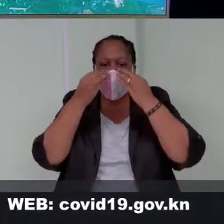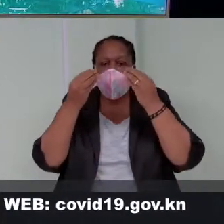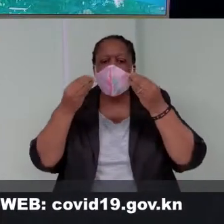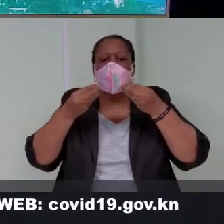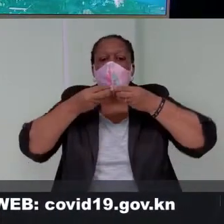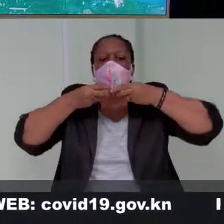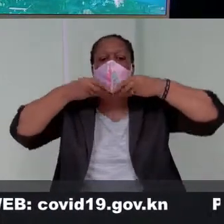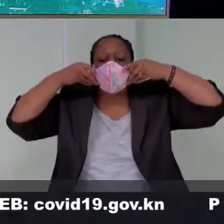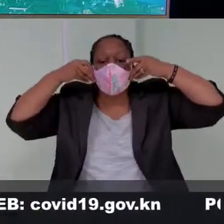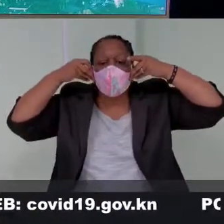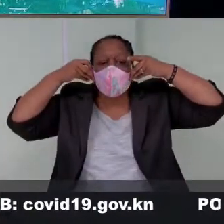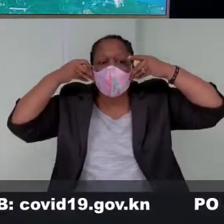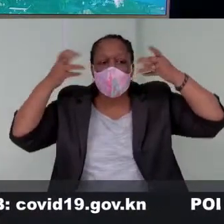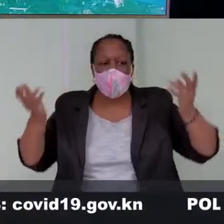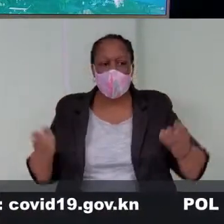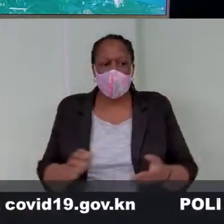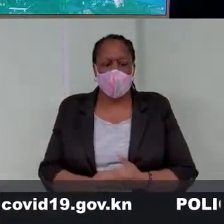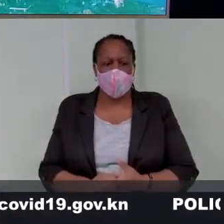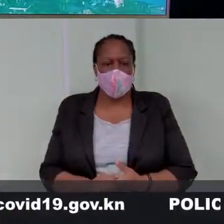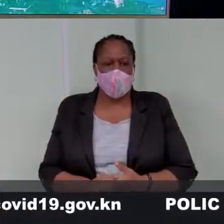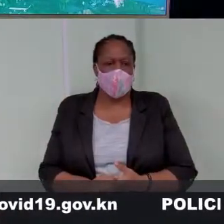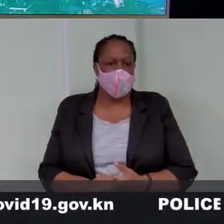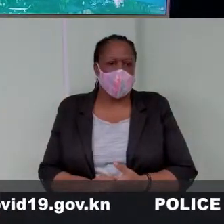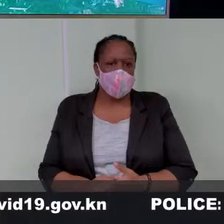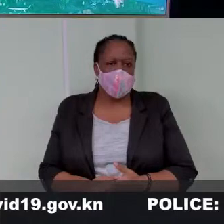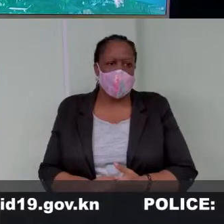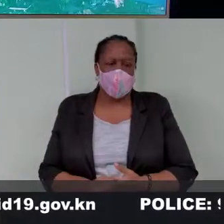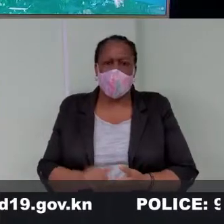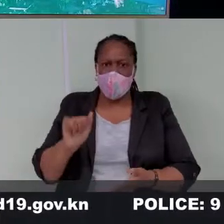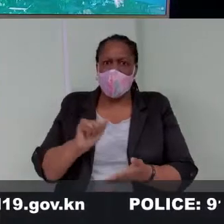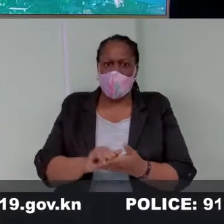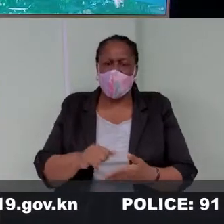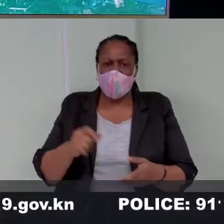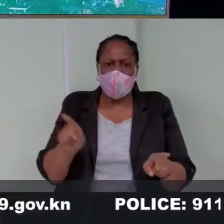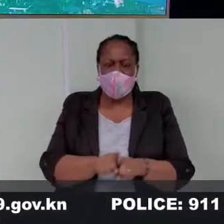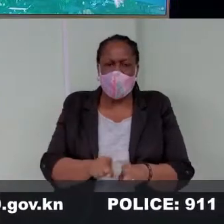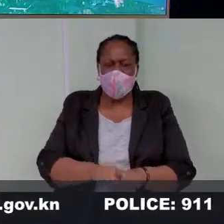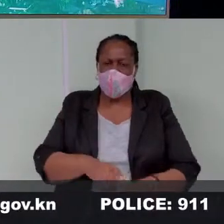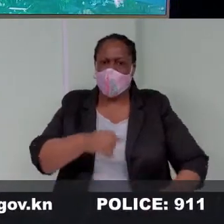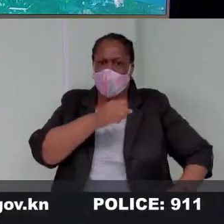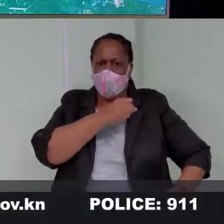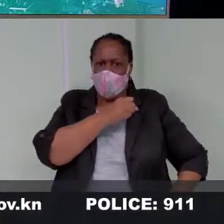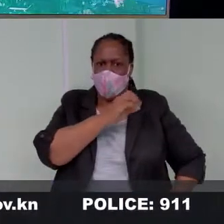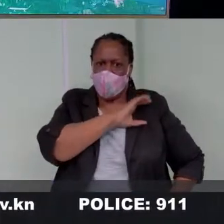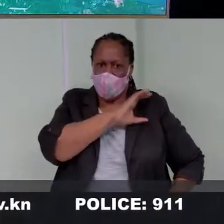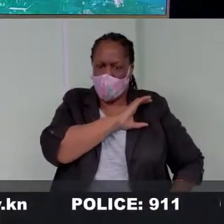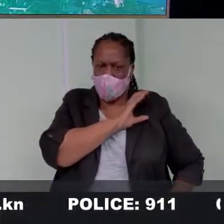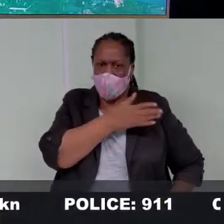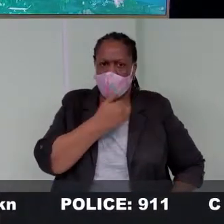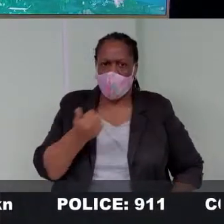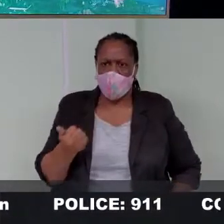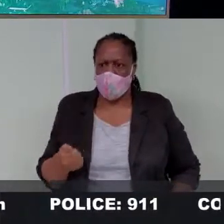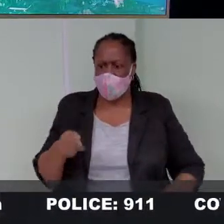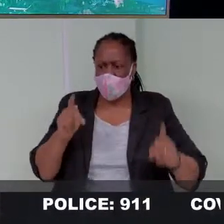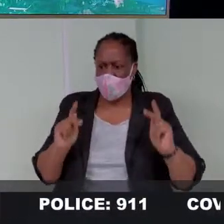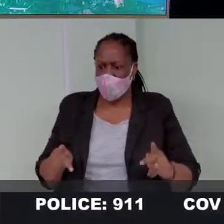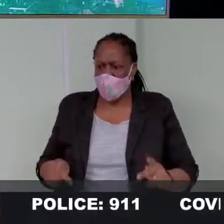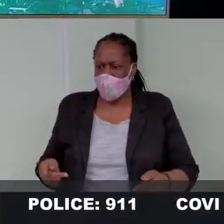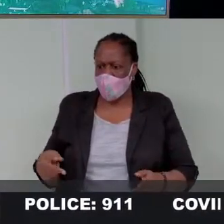and traffic wardens. So what can you do for such a law to be taken seriously?